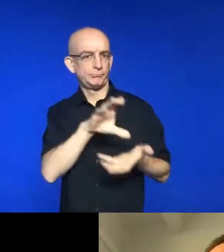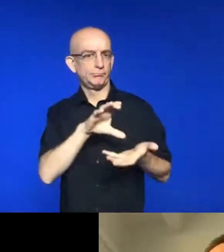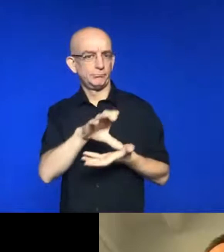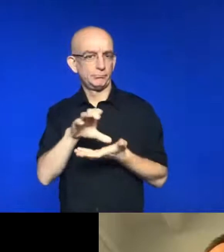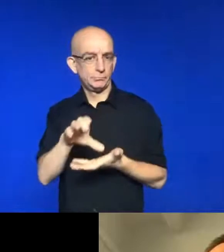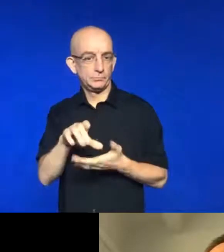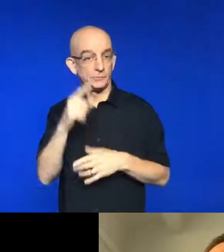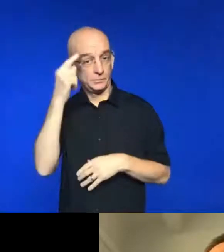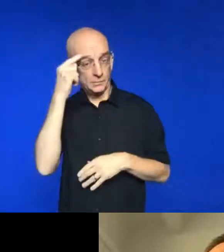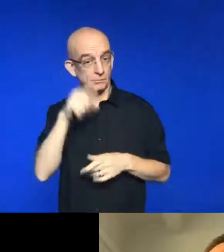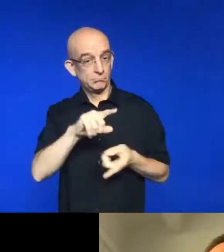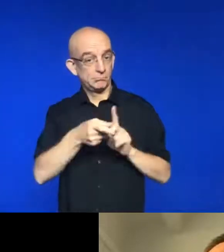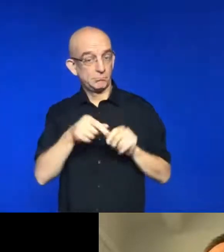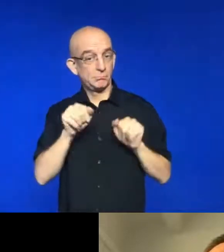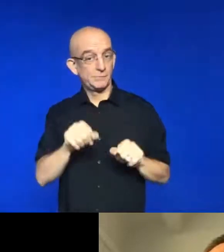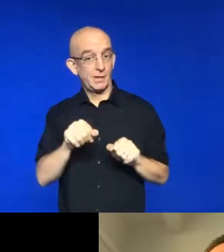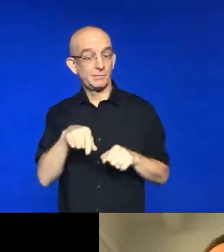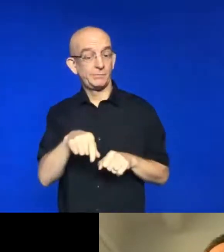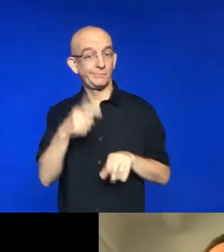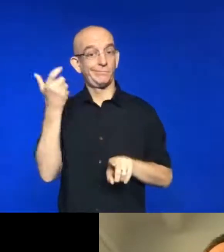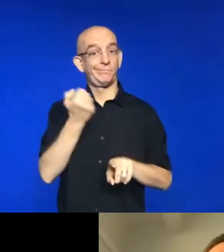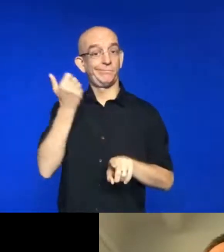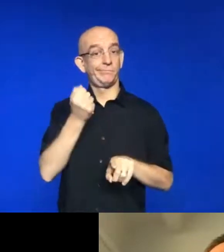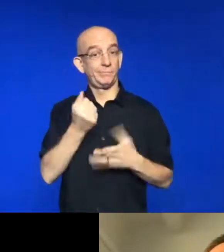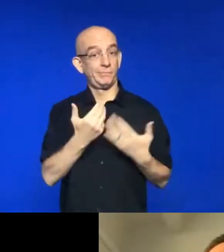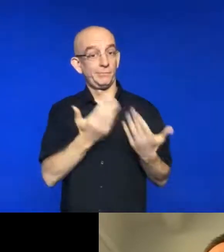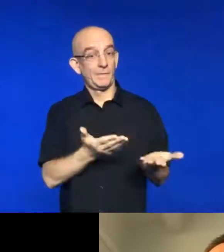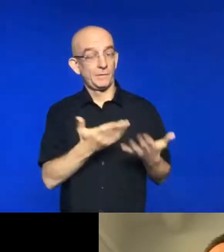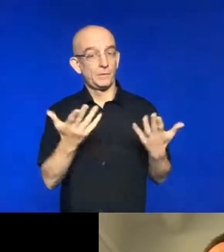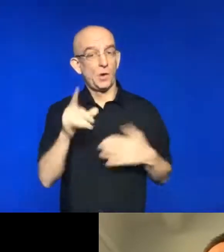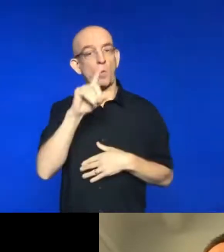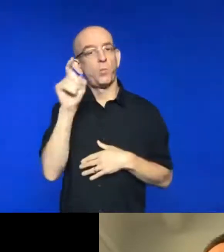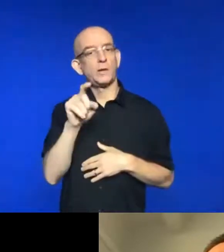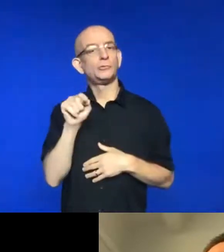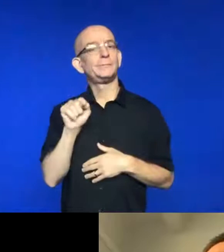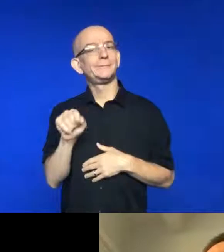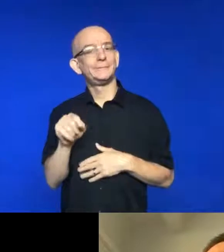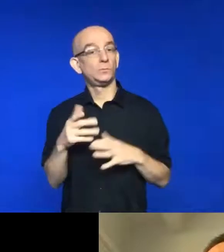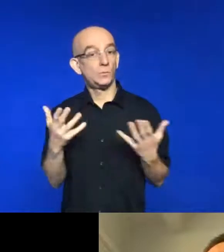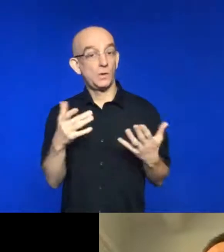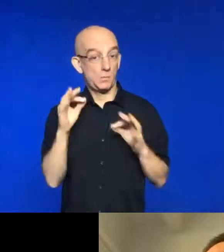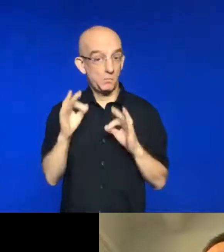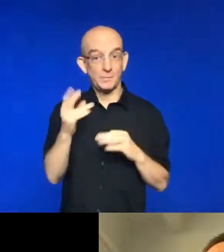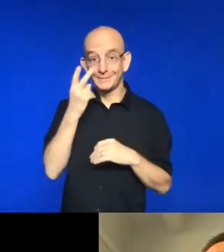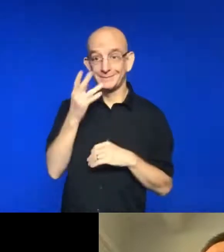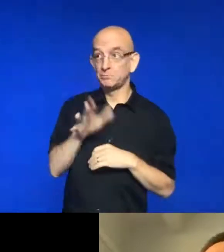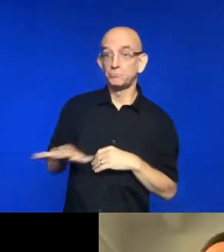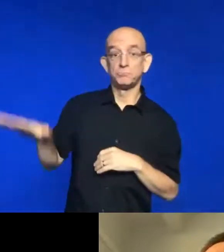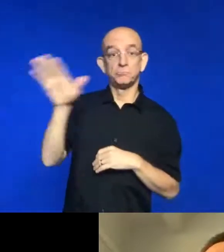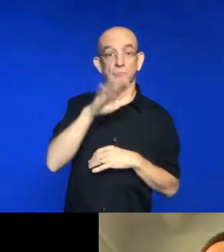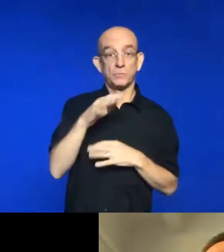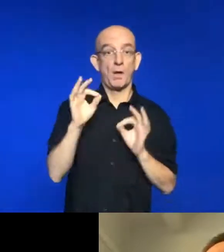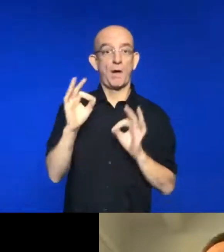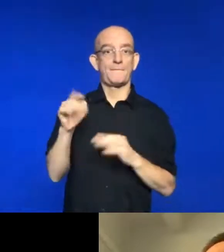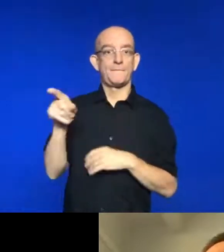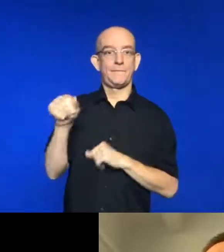is, do we know any good practice or any documented practice around refugees with disabilities